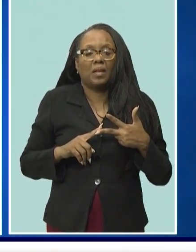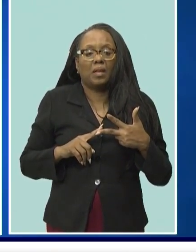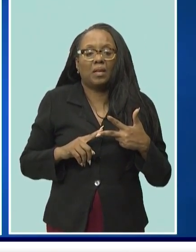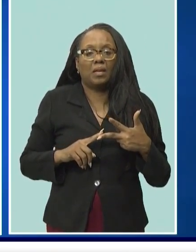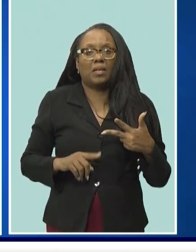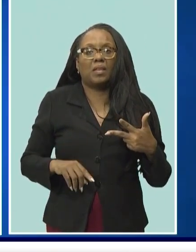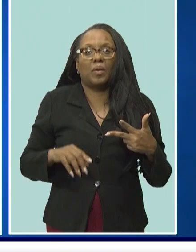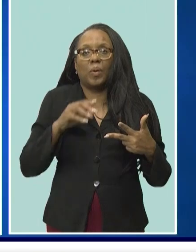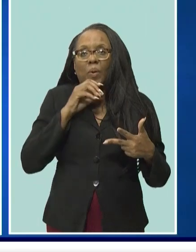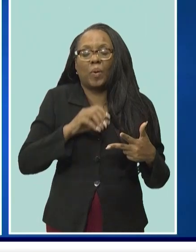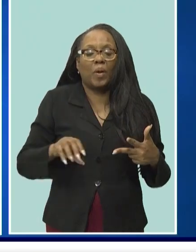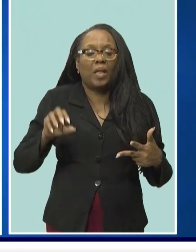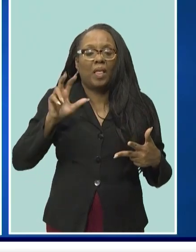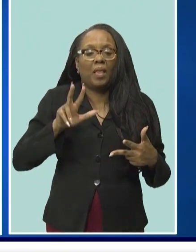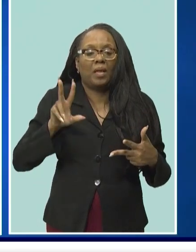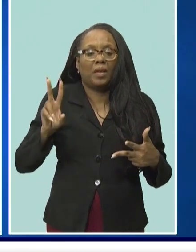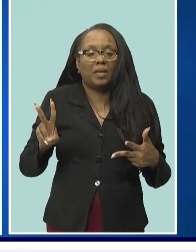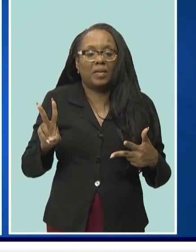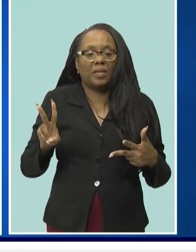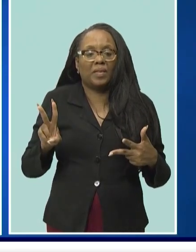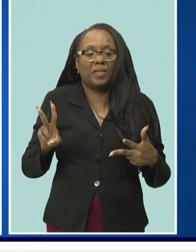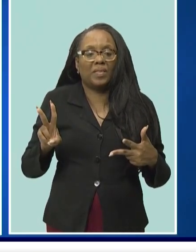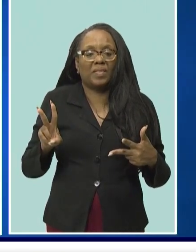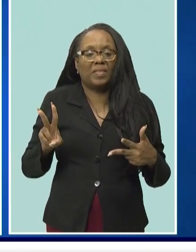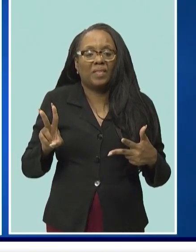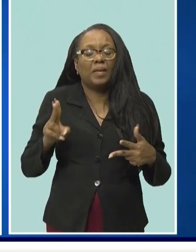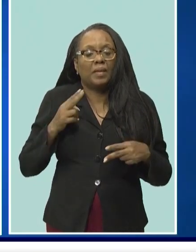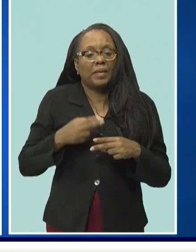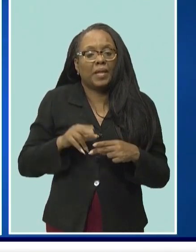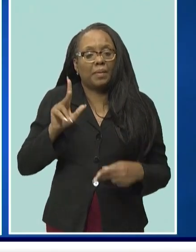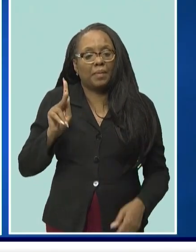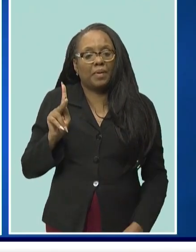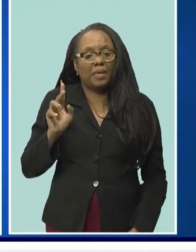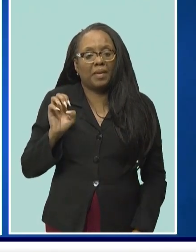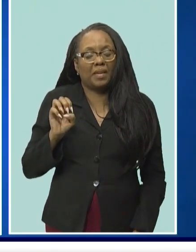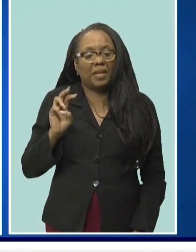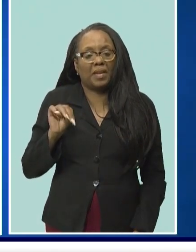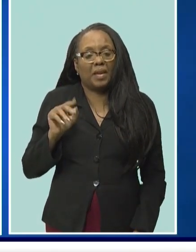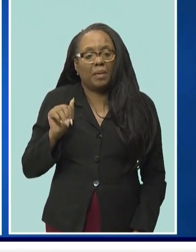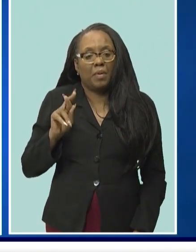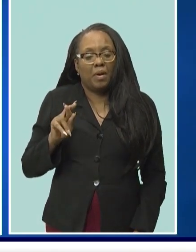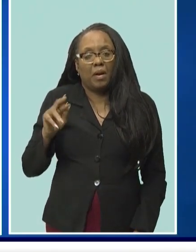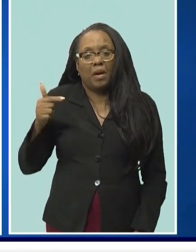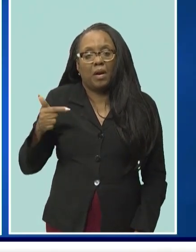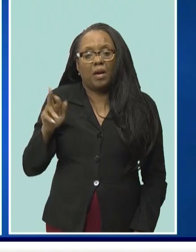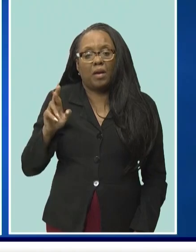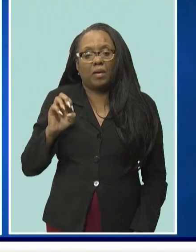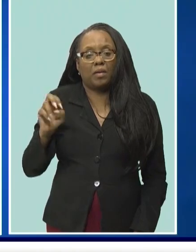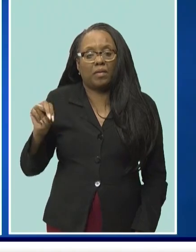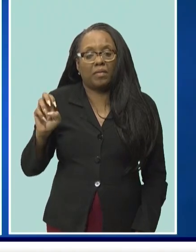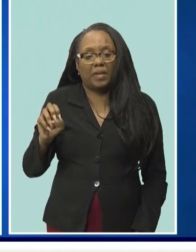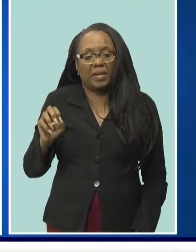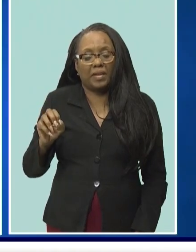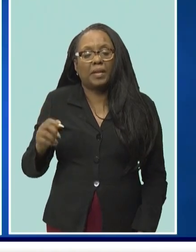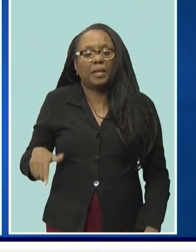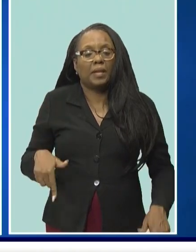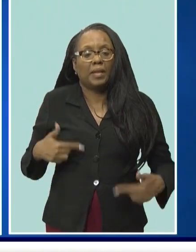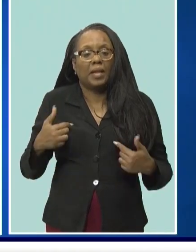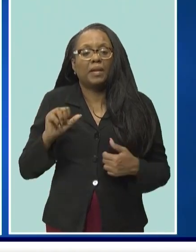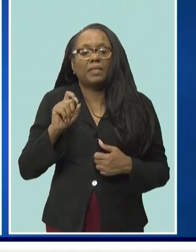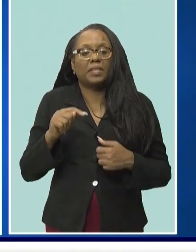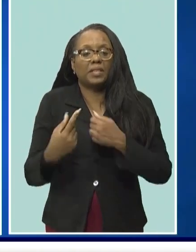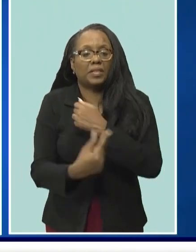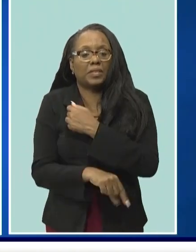32-year-old Kimar Mario da Costa Green. His last address is listed as Applewitz No. 1, St. George. He's 5 feet 8